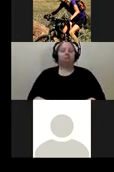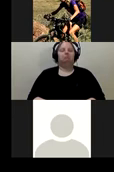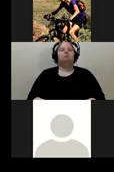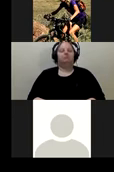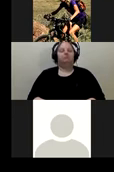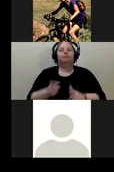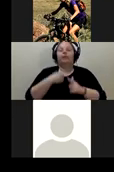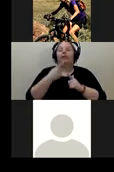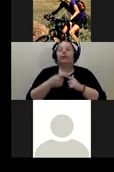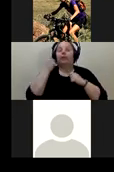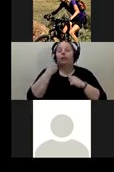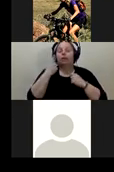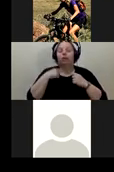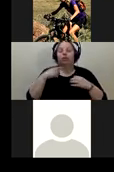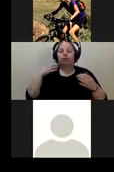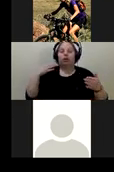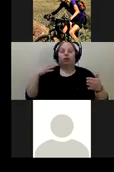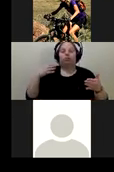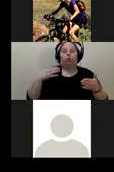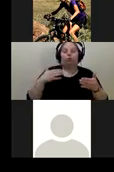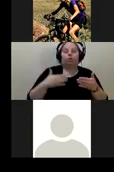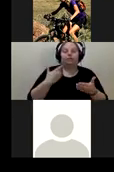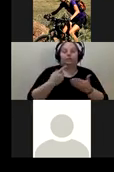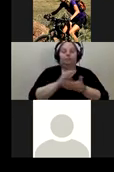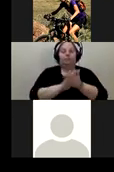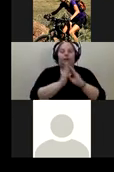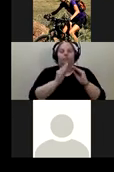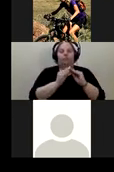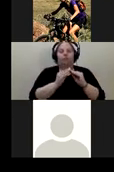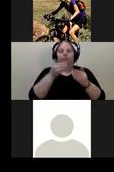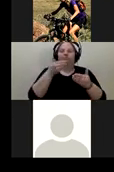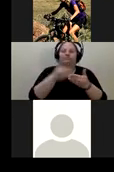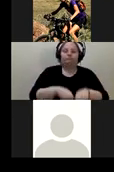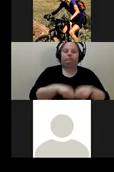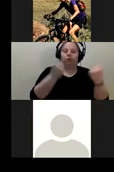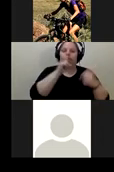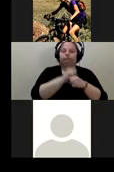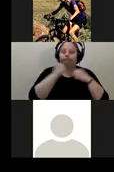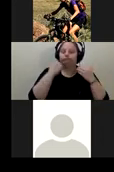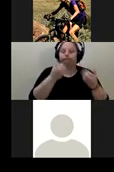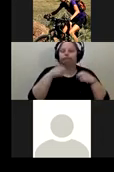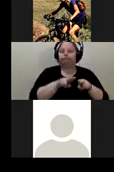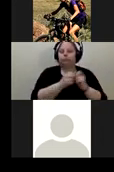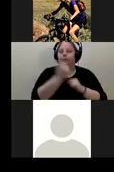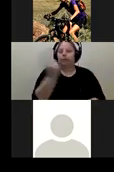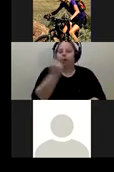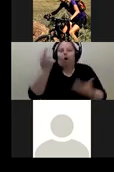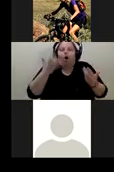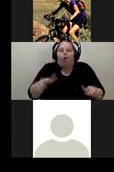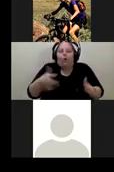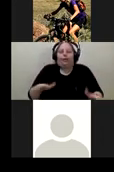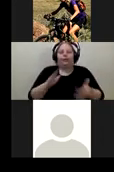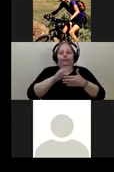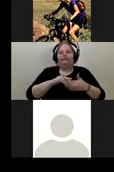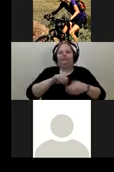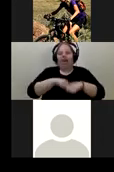And then as you're approaching something that gets to be closer to the violation of having a sexual relationship, and you're already in violation by going